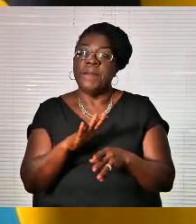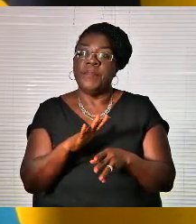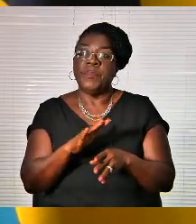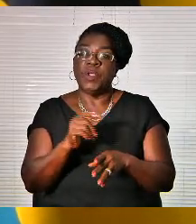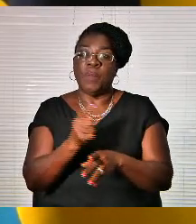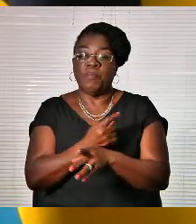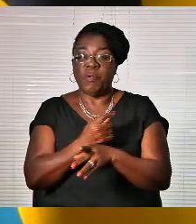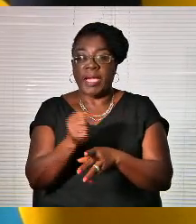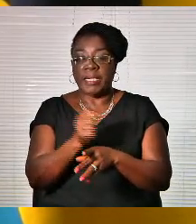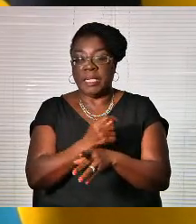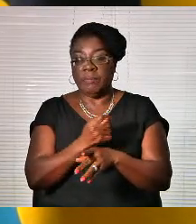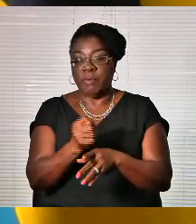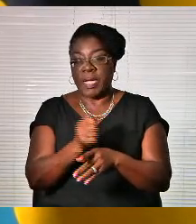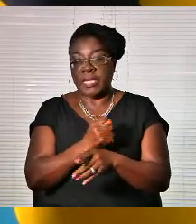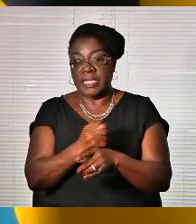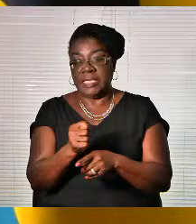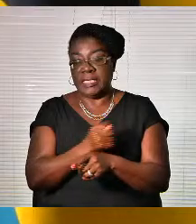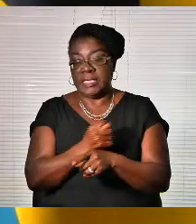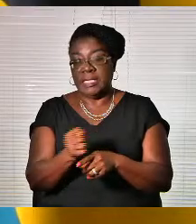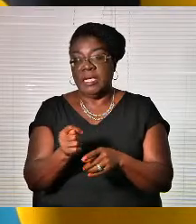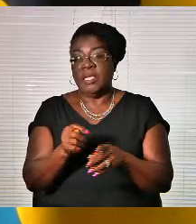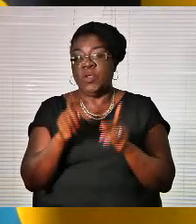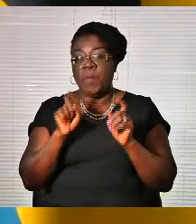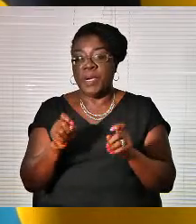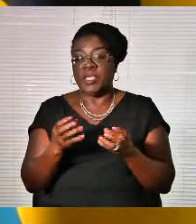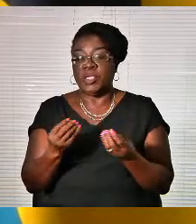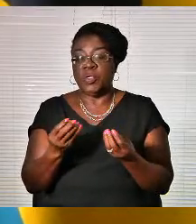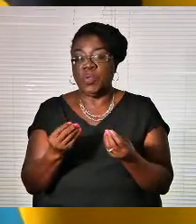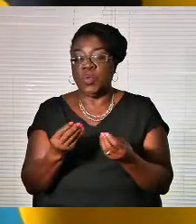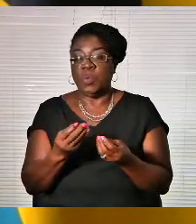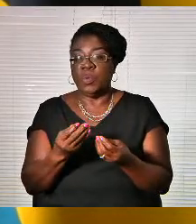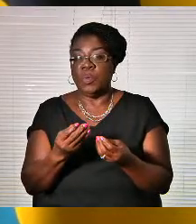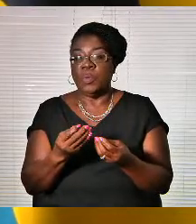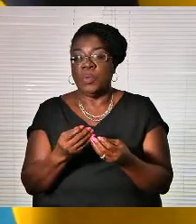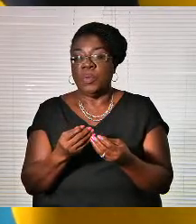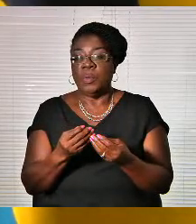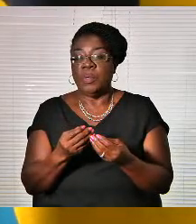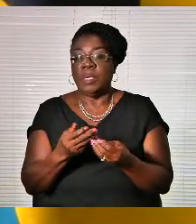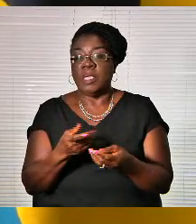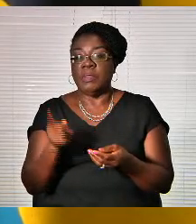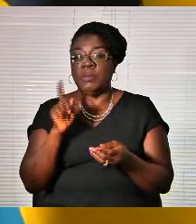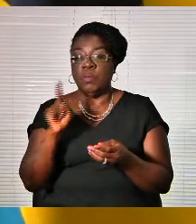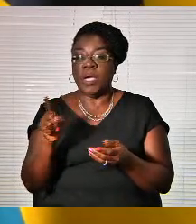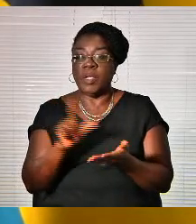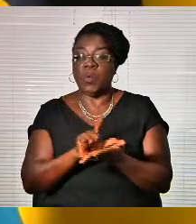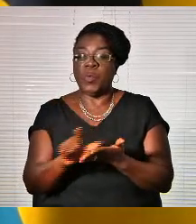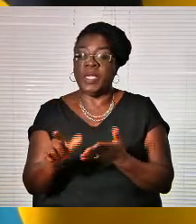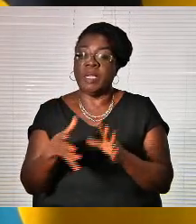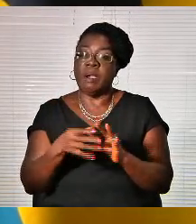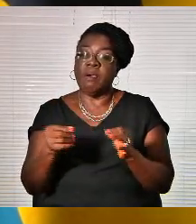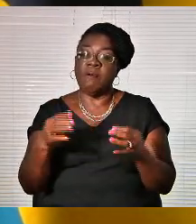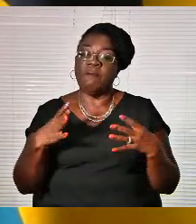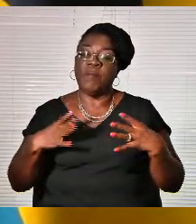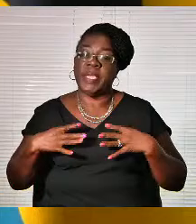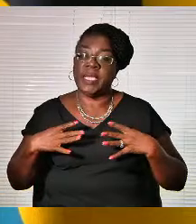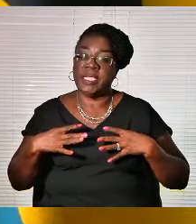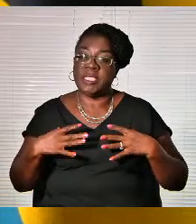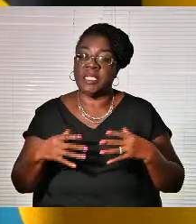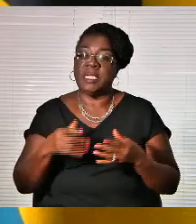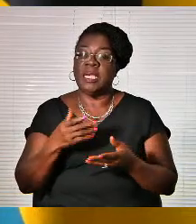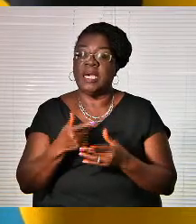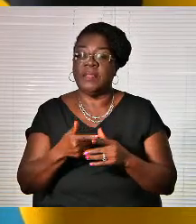do a certain number of procedures. And the interns are allowed 1 week of vacation per 3-month